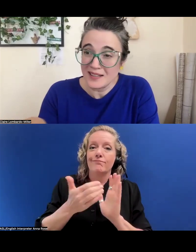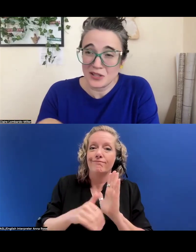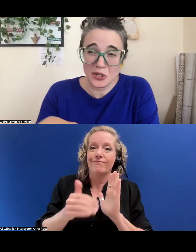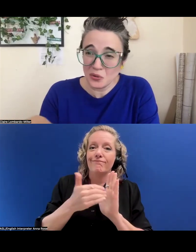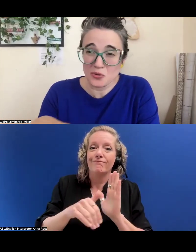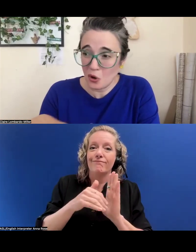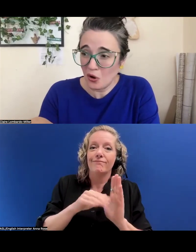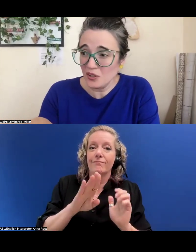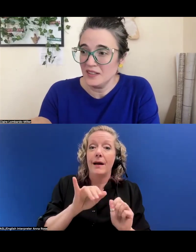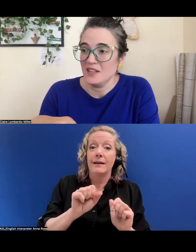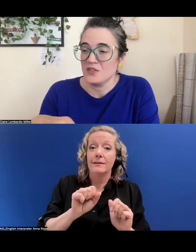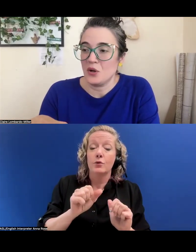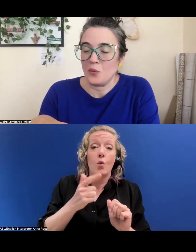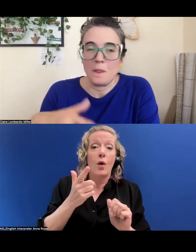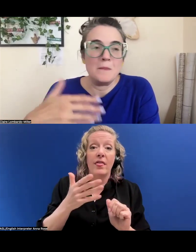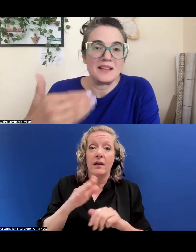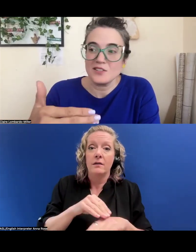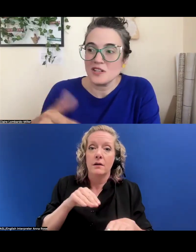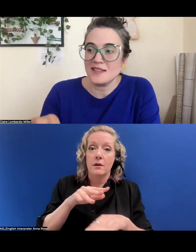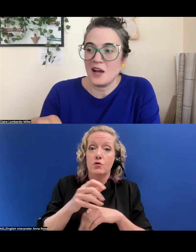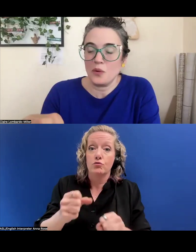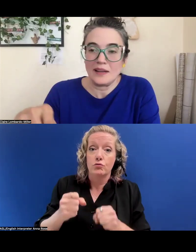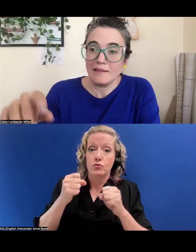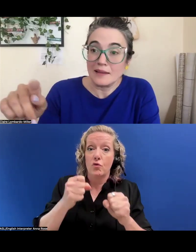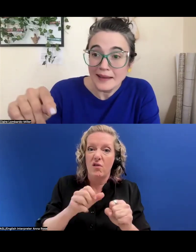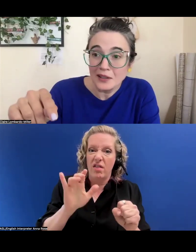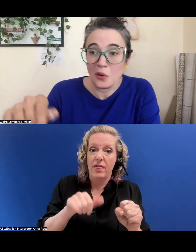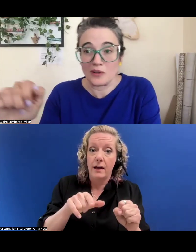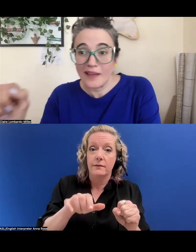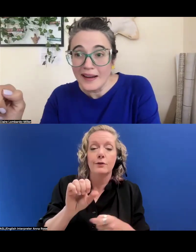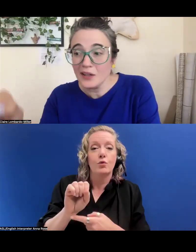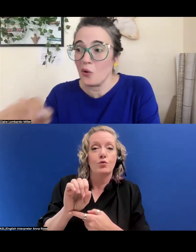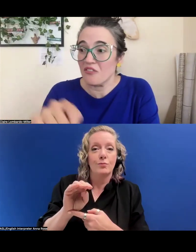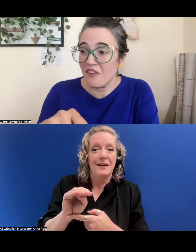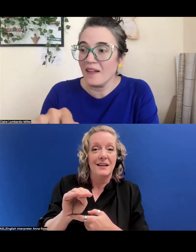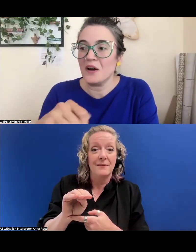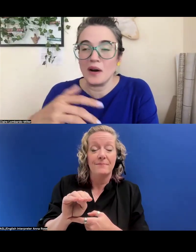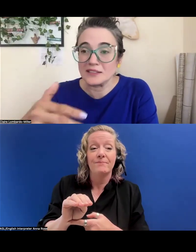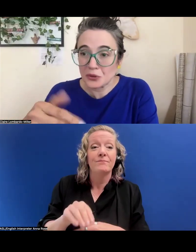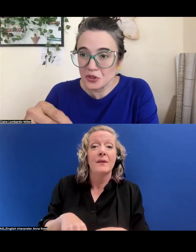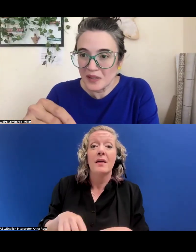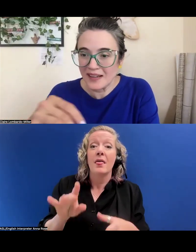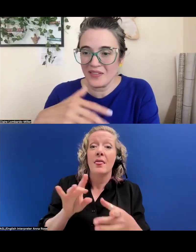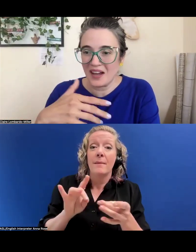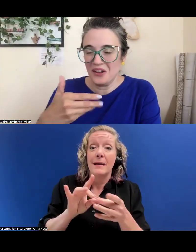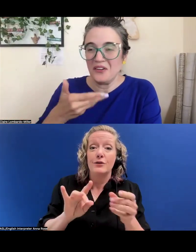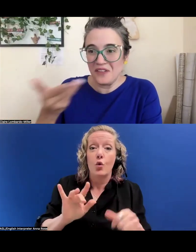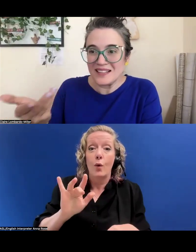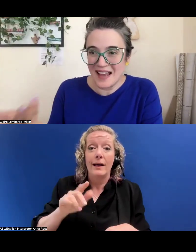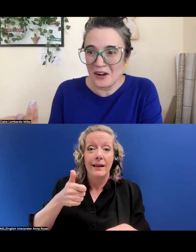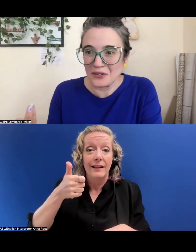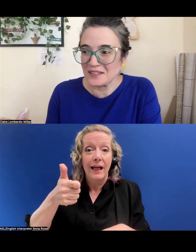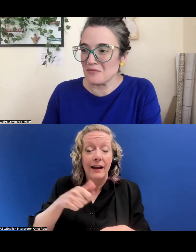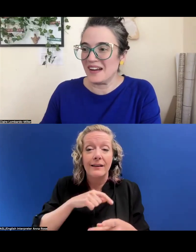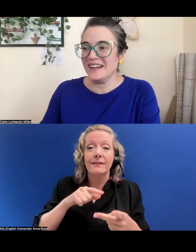media plays a huge role. So the messages that we click or like or follow on social media, that feeds